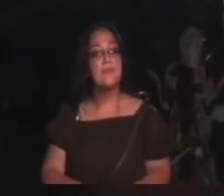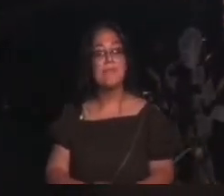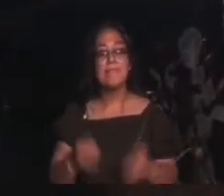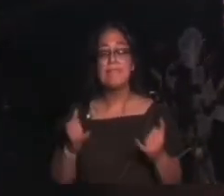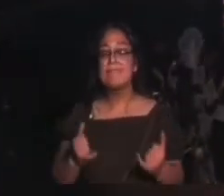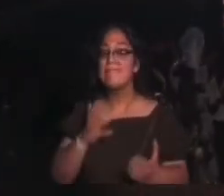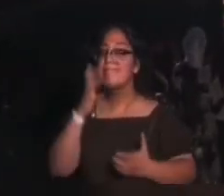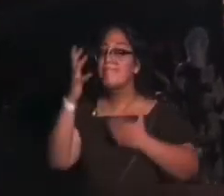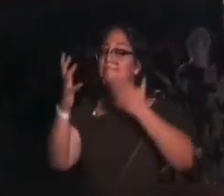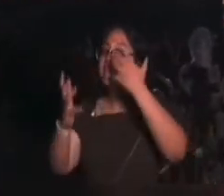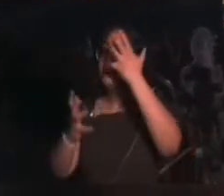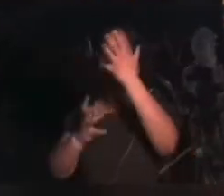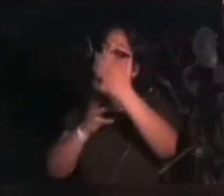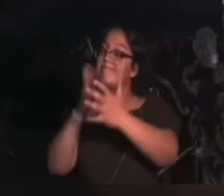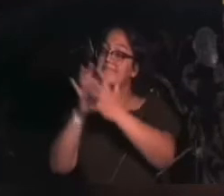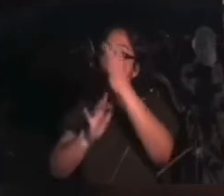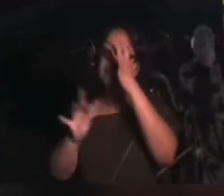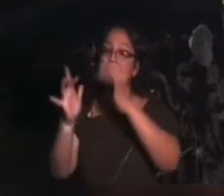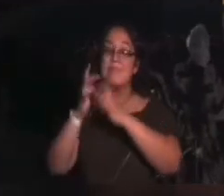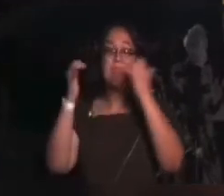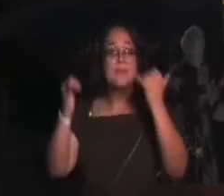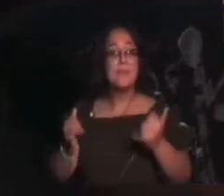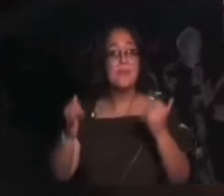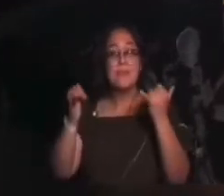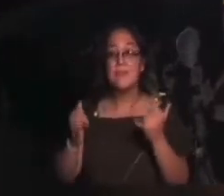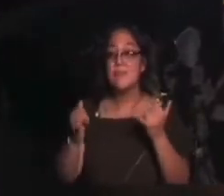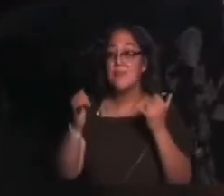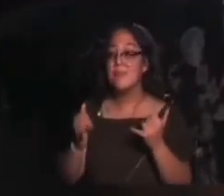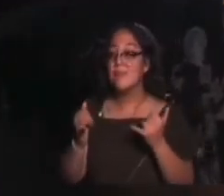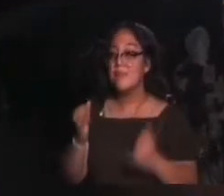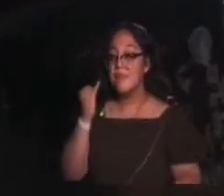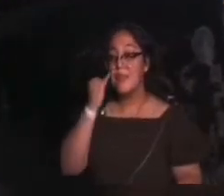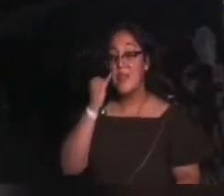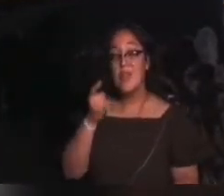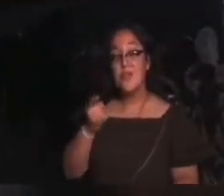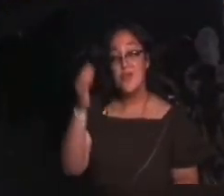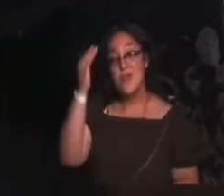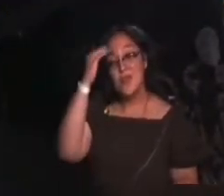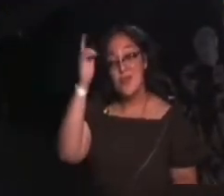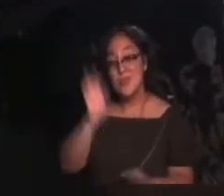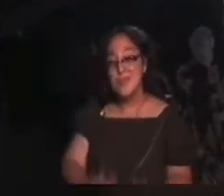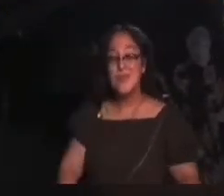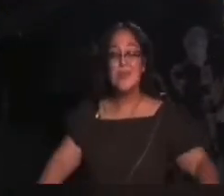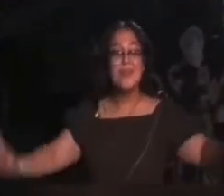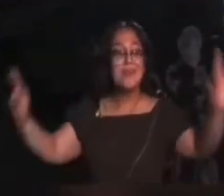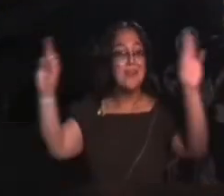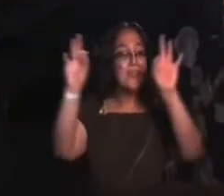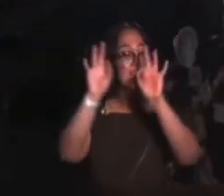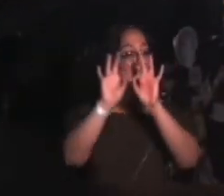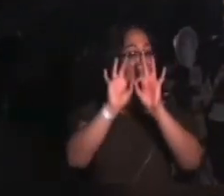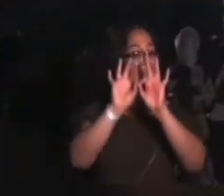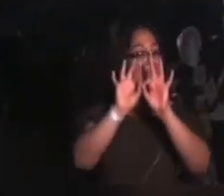Esa voz ante el Señor en esta hora. Si tú sabes que Él es digno, if you know He's worthy.